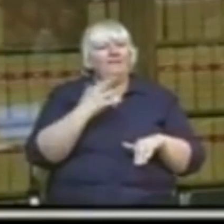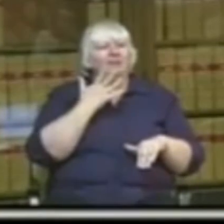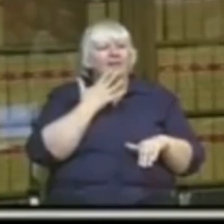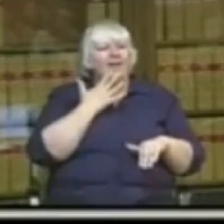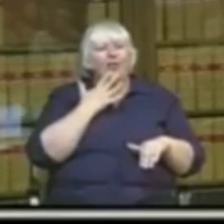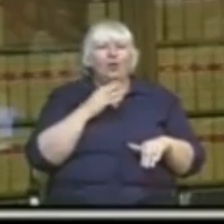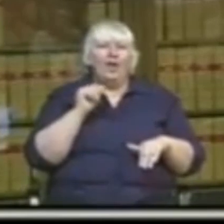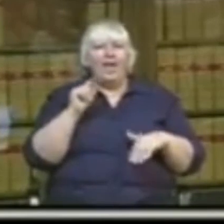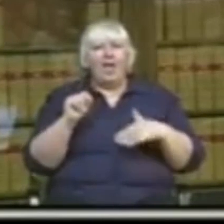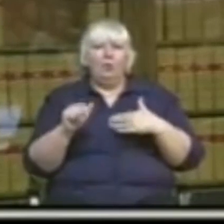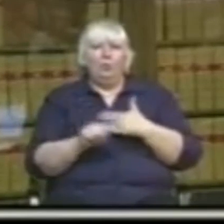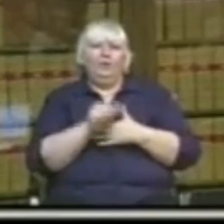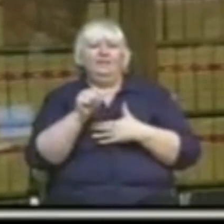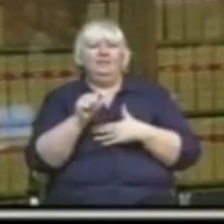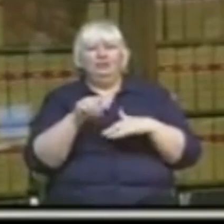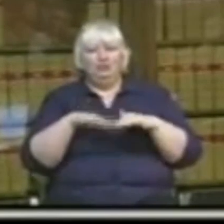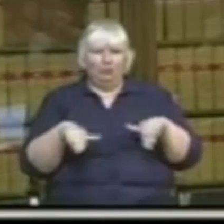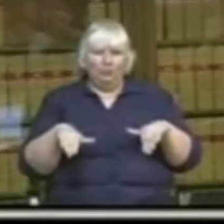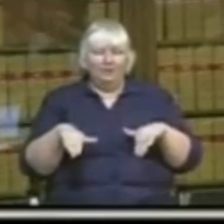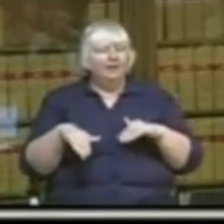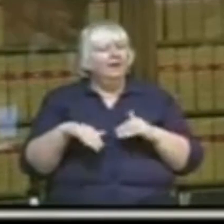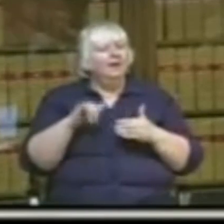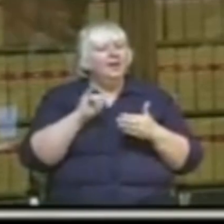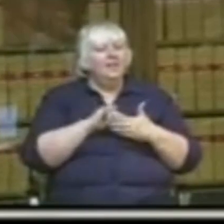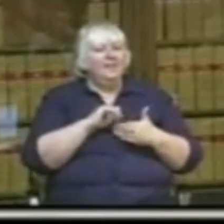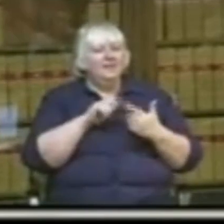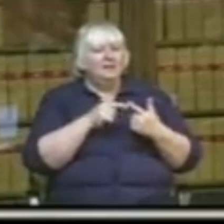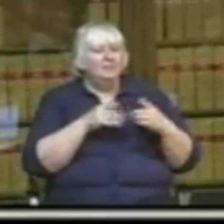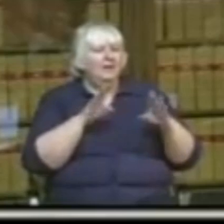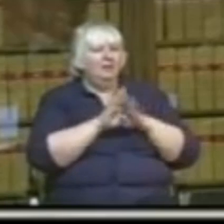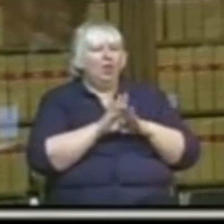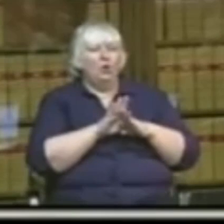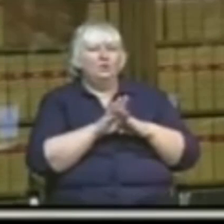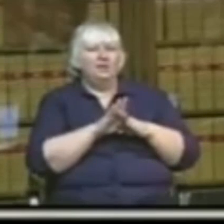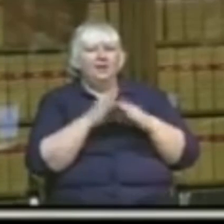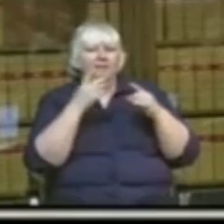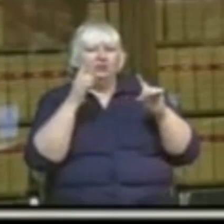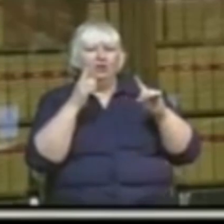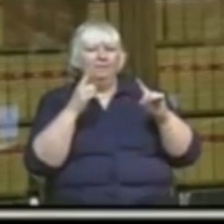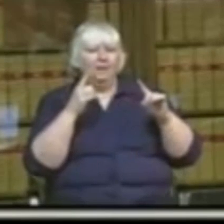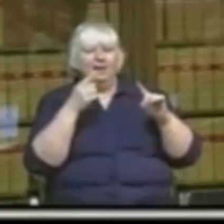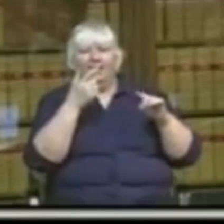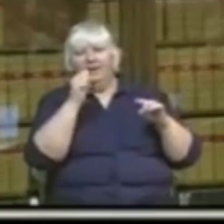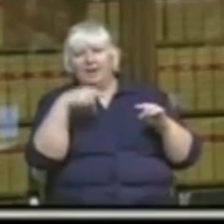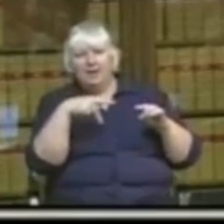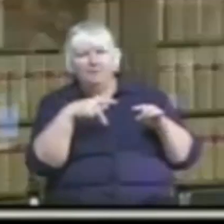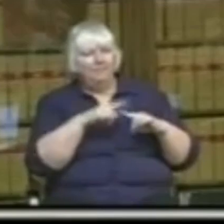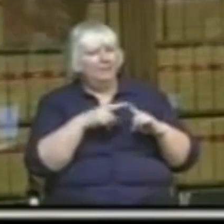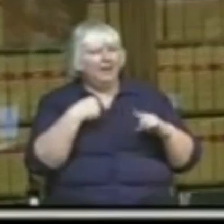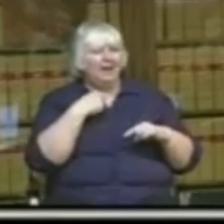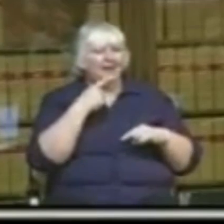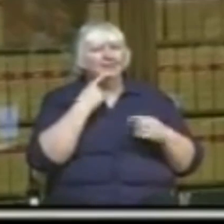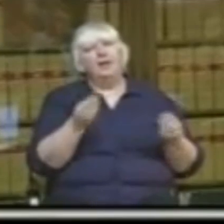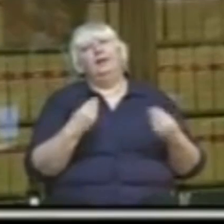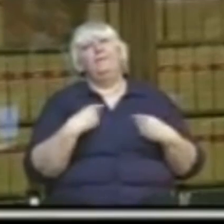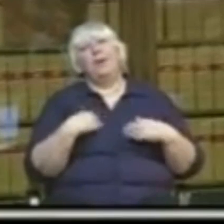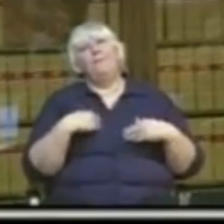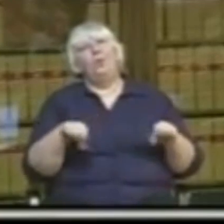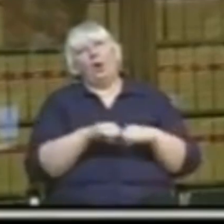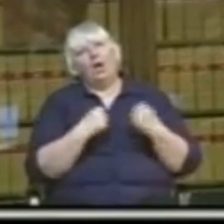so-called at-risk children, that this is about closing the achievement gap. To that I say, frankly, give me a